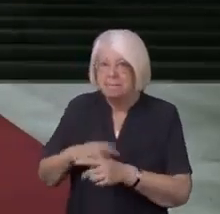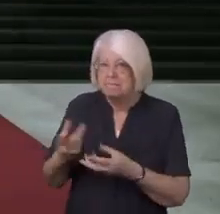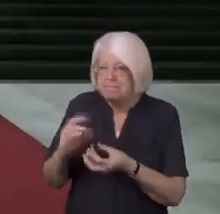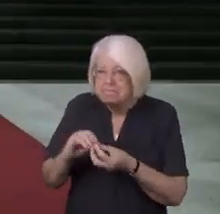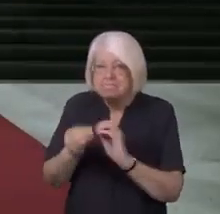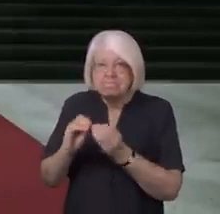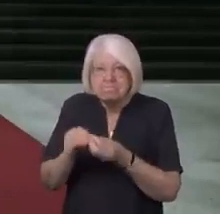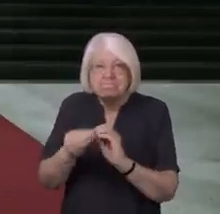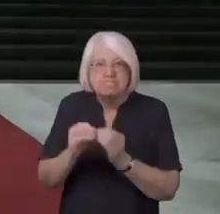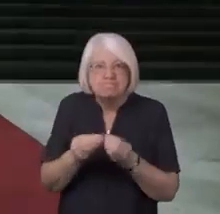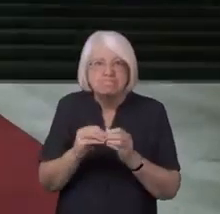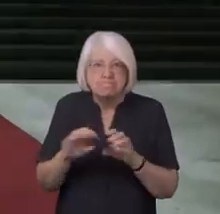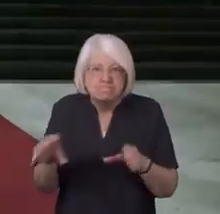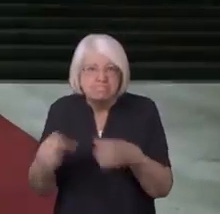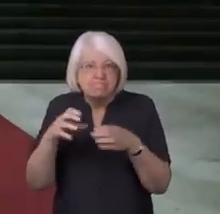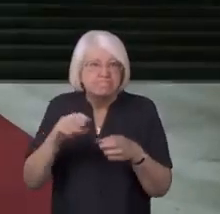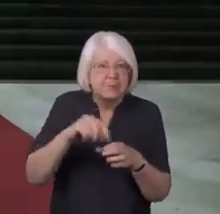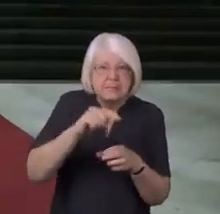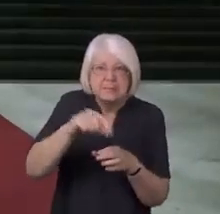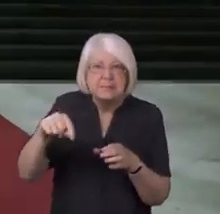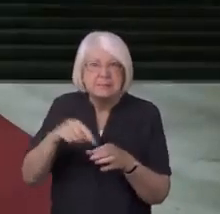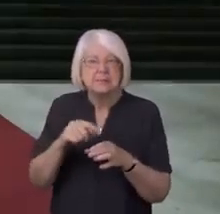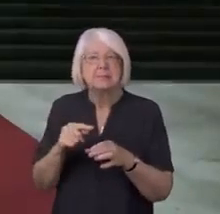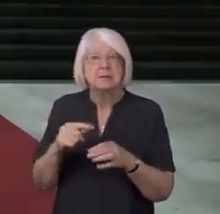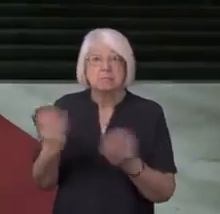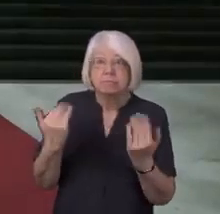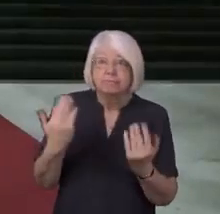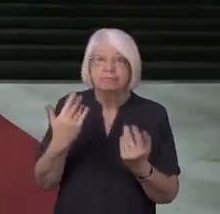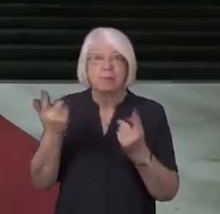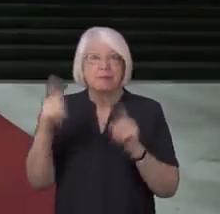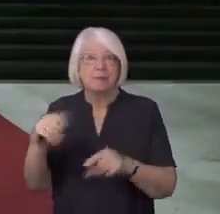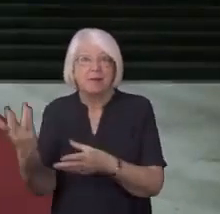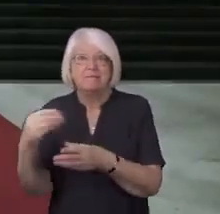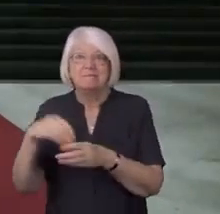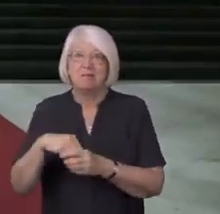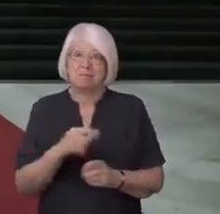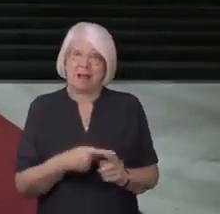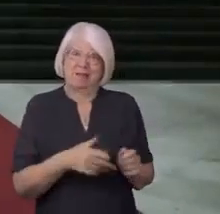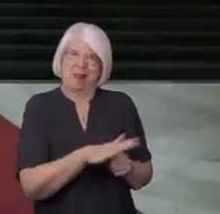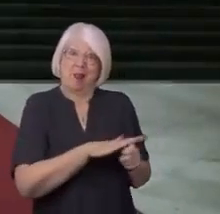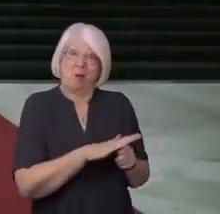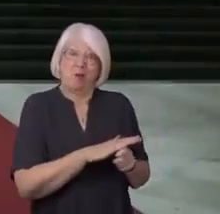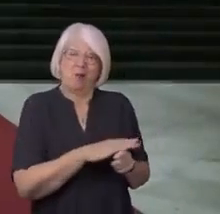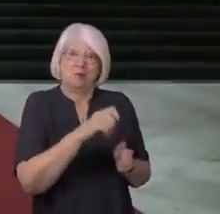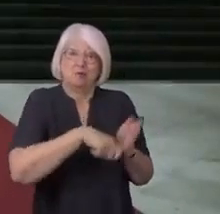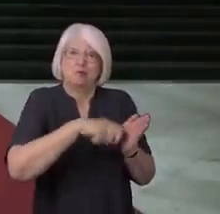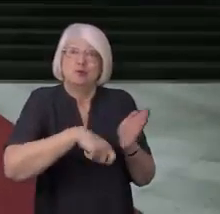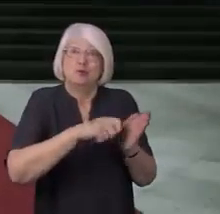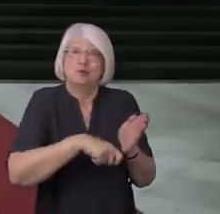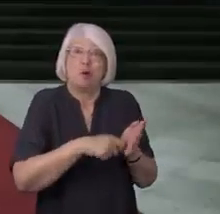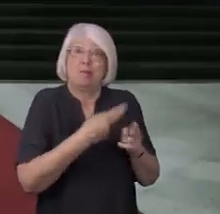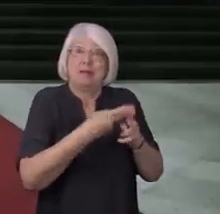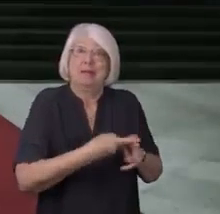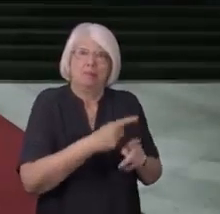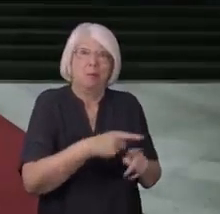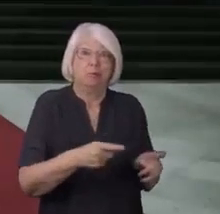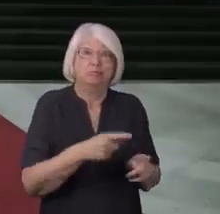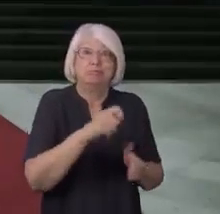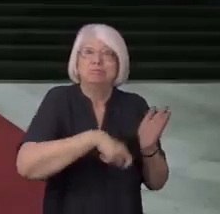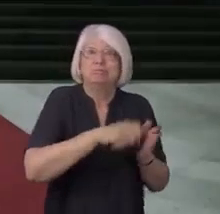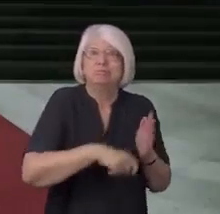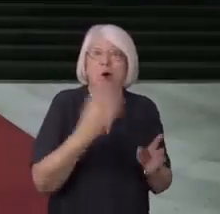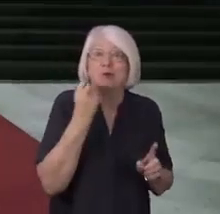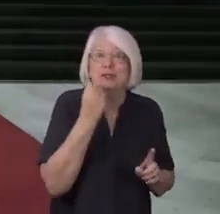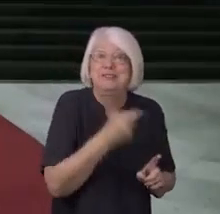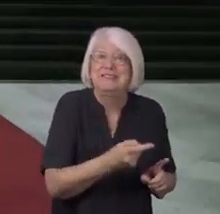making the Christingles, getting many people involved. Even my local shopkeepers would purchase the